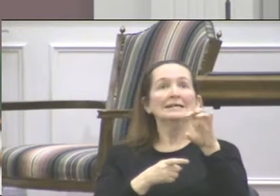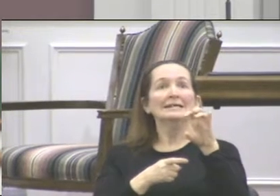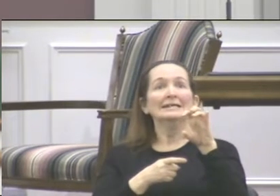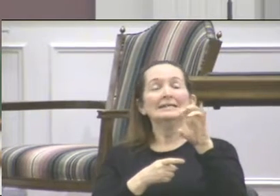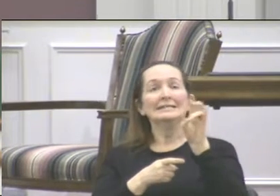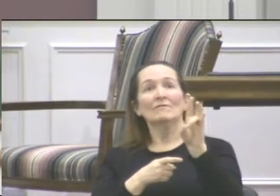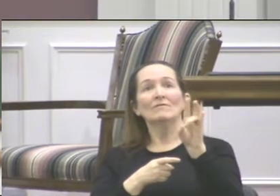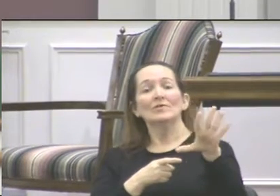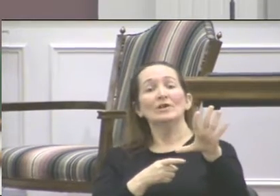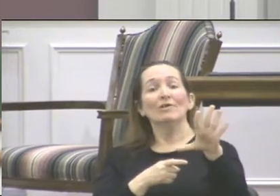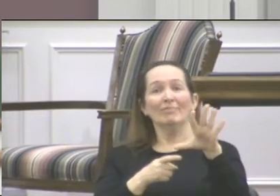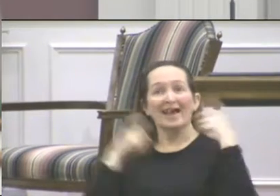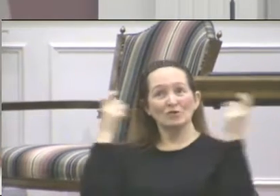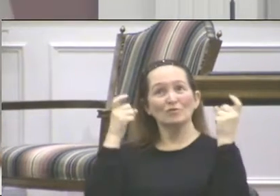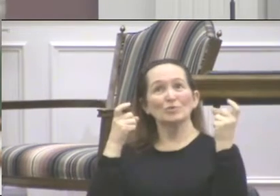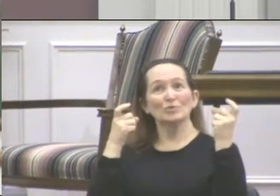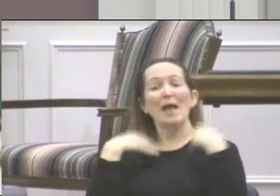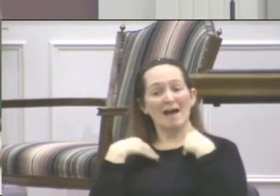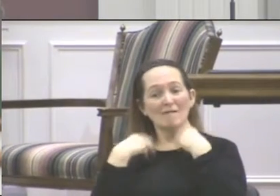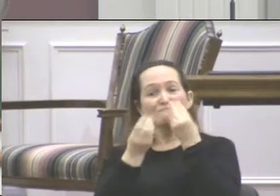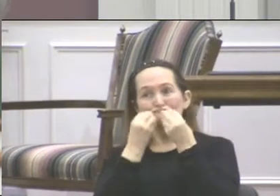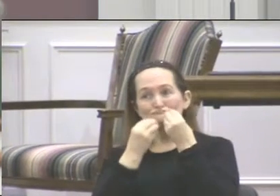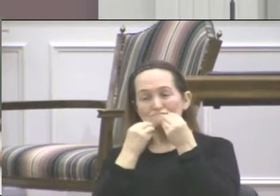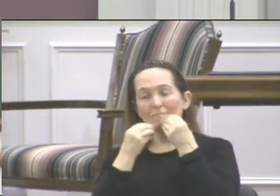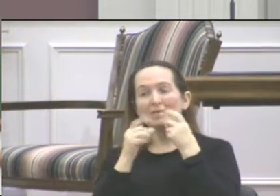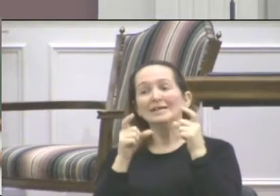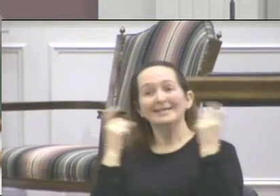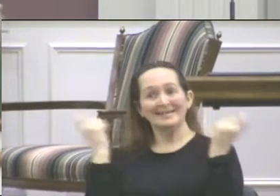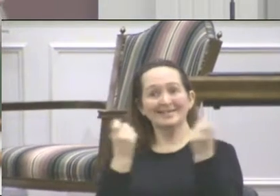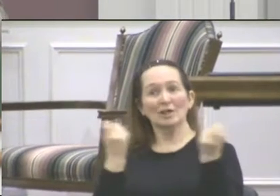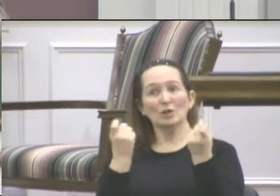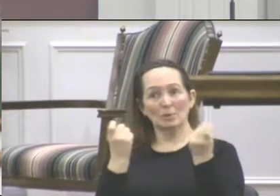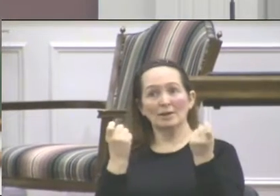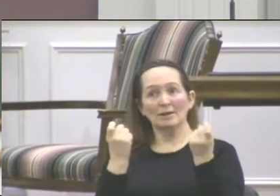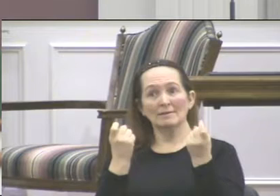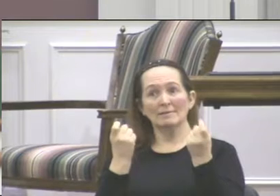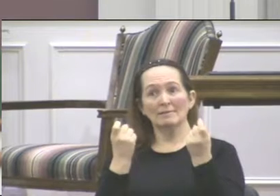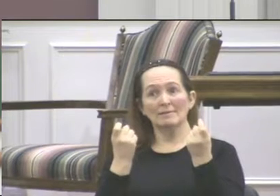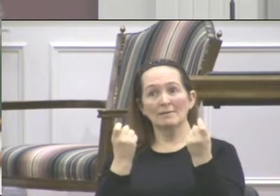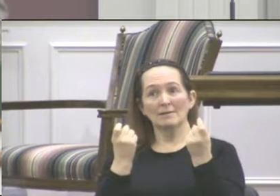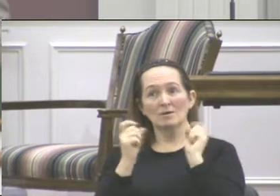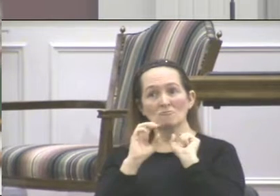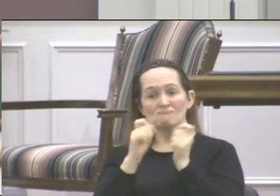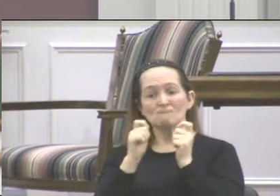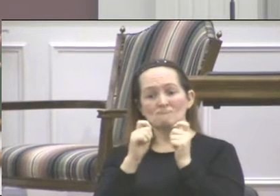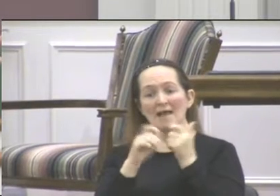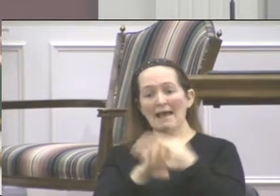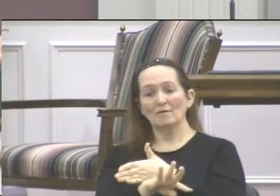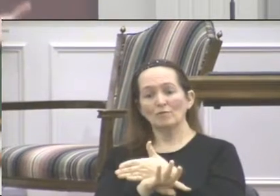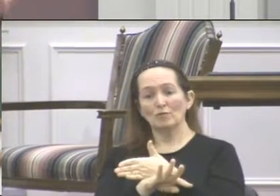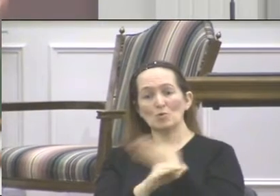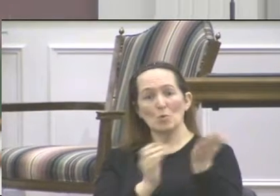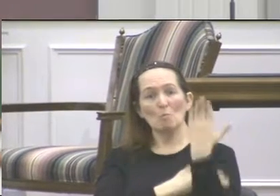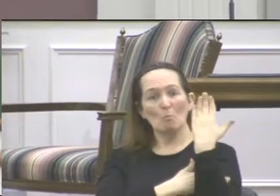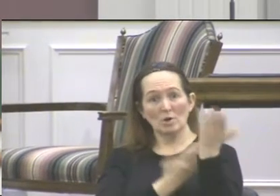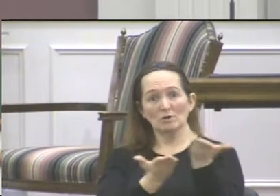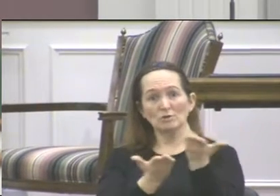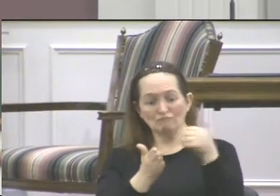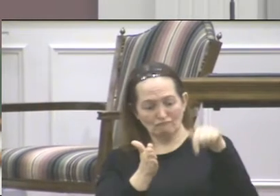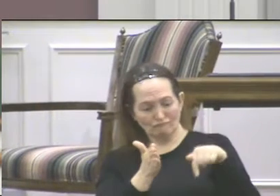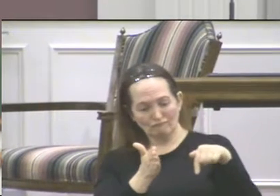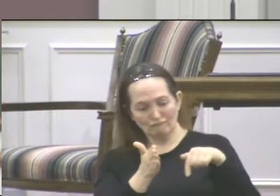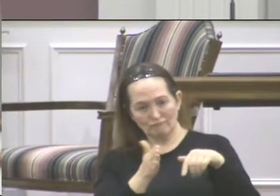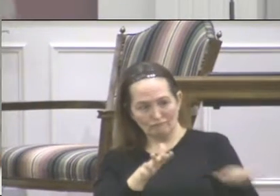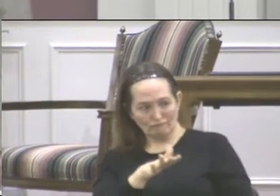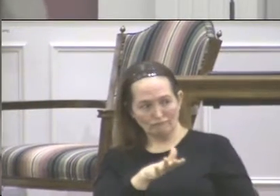175th anniversary here. We're going to have a meal and a celebration immediately following our morning service